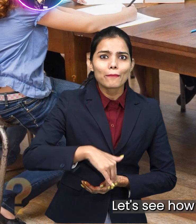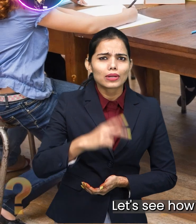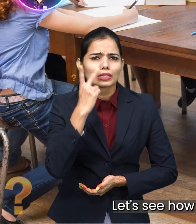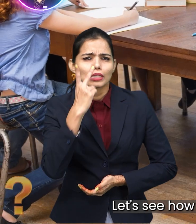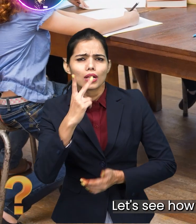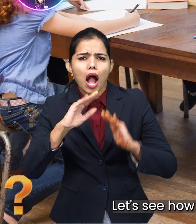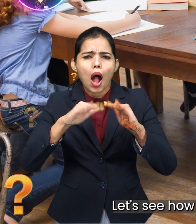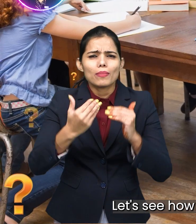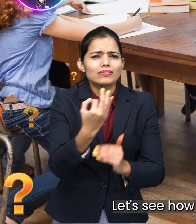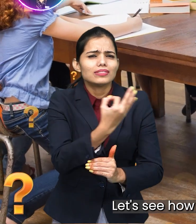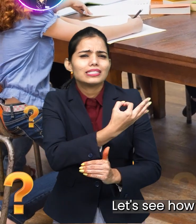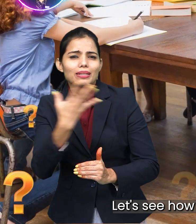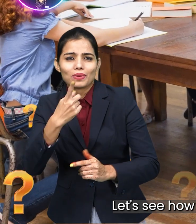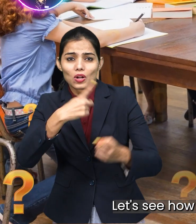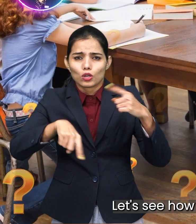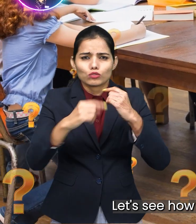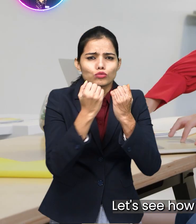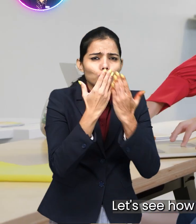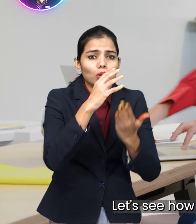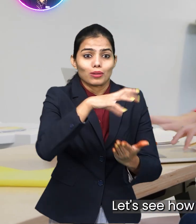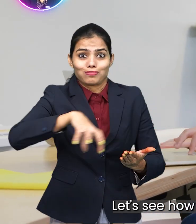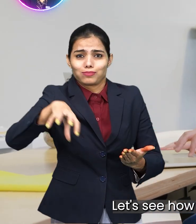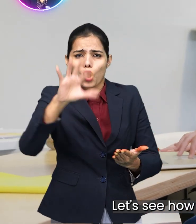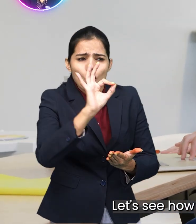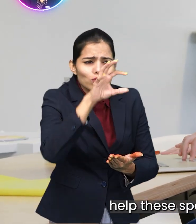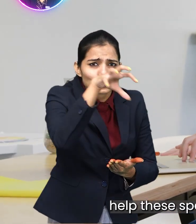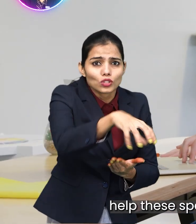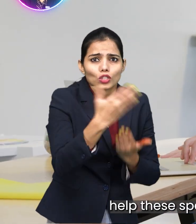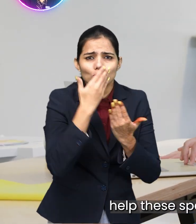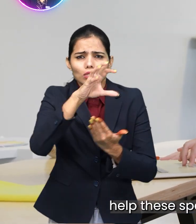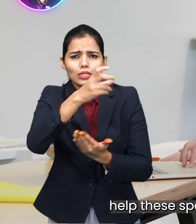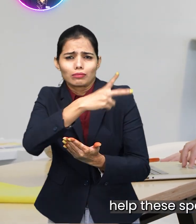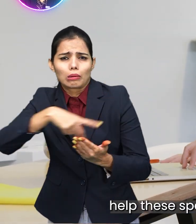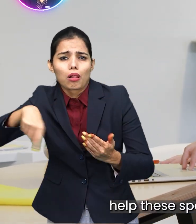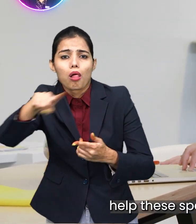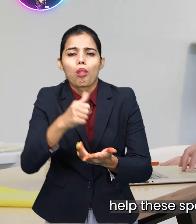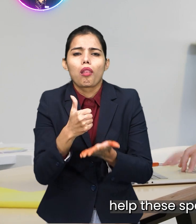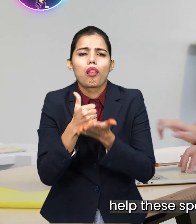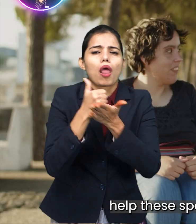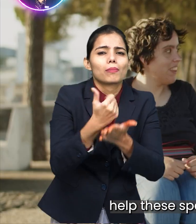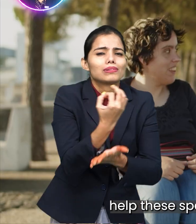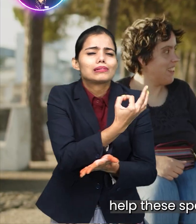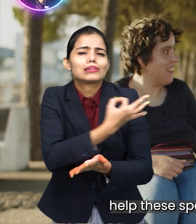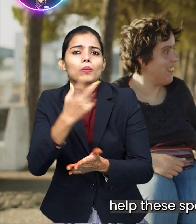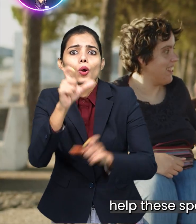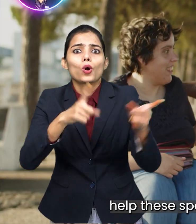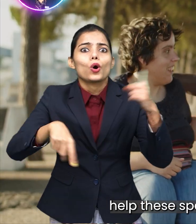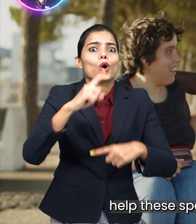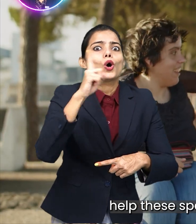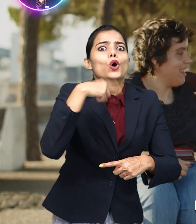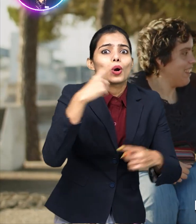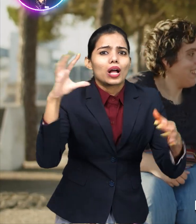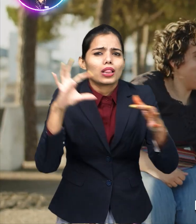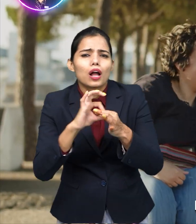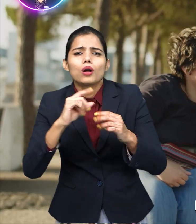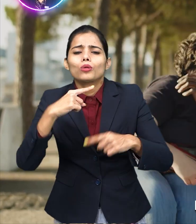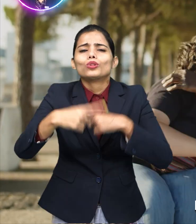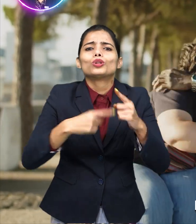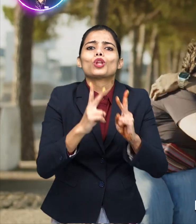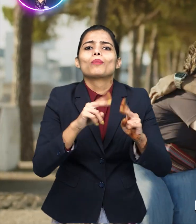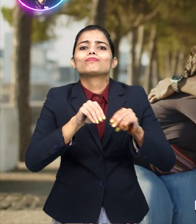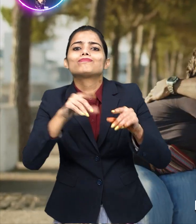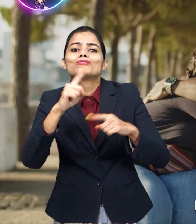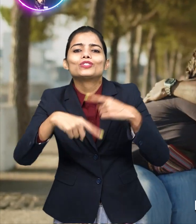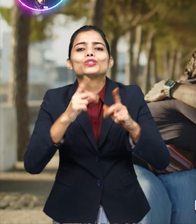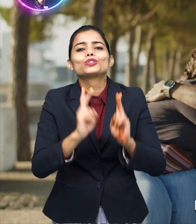Let's see how special school and institution help these special people who cannot survive like regular